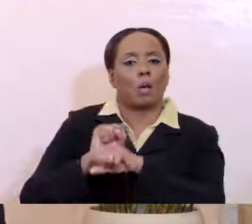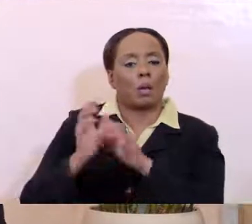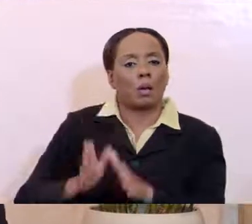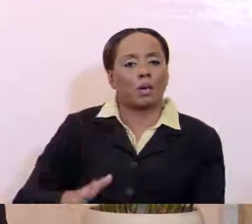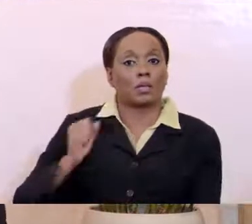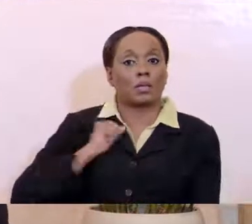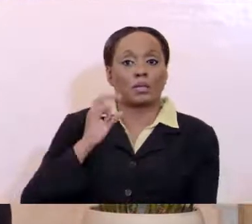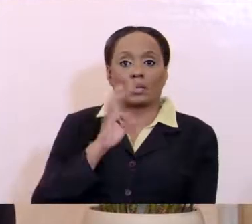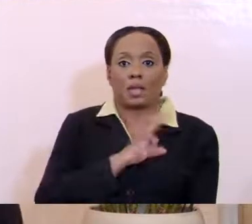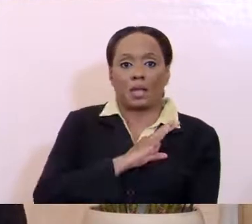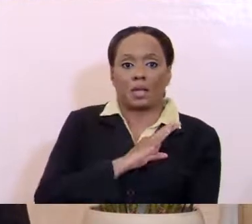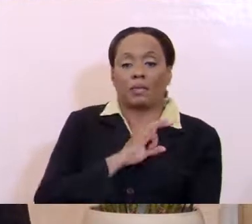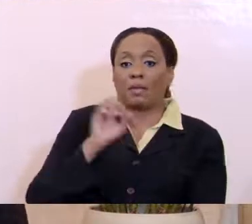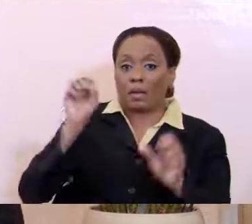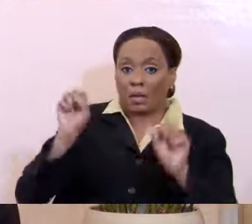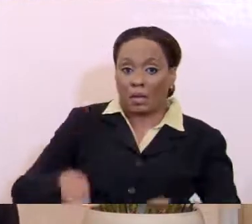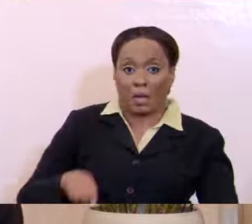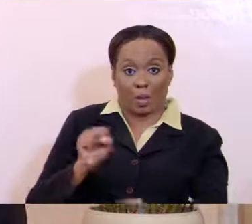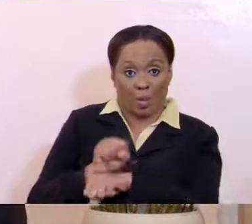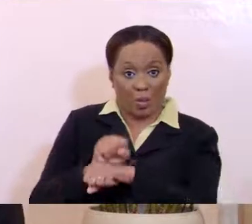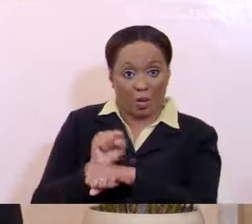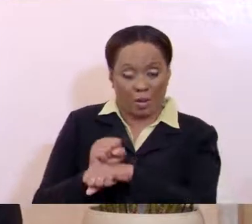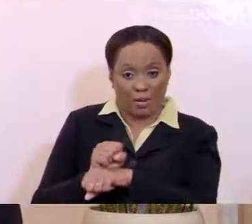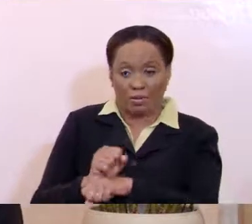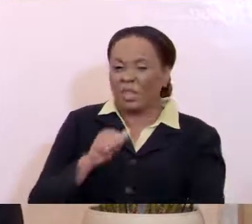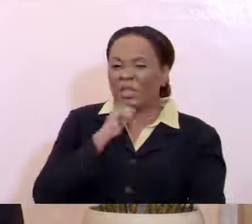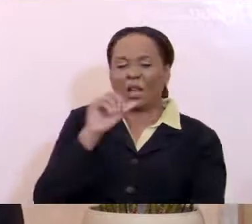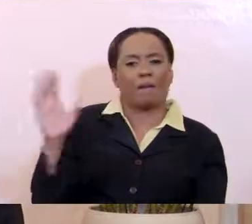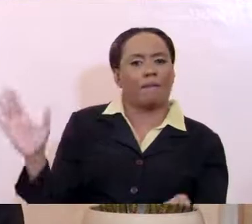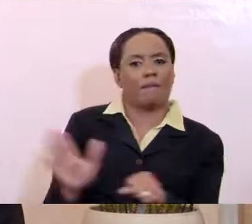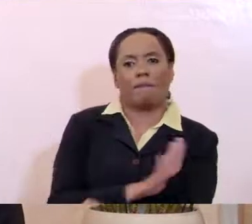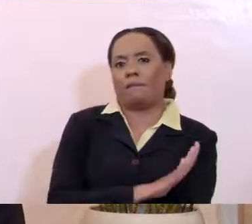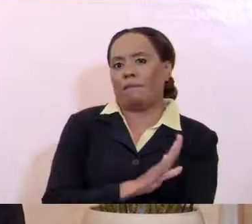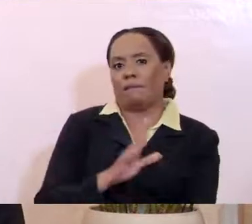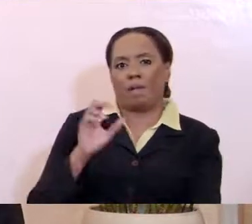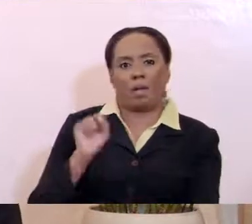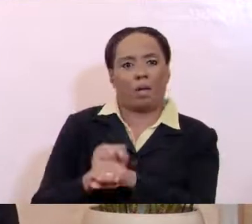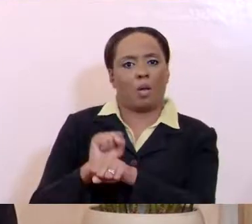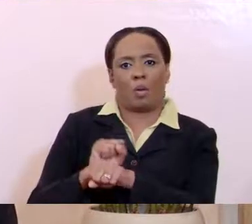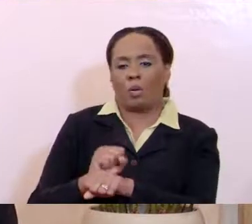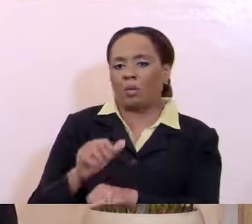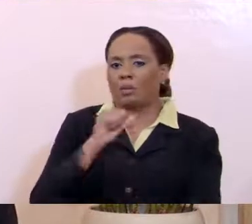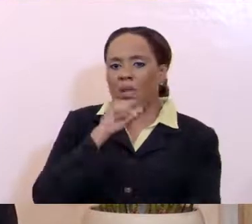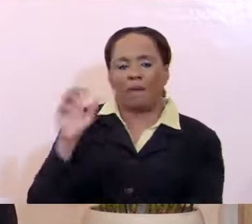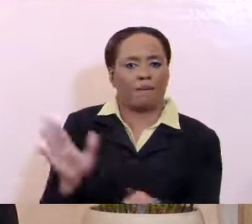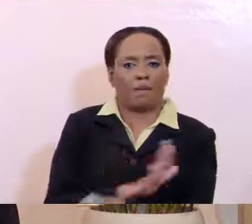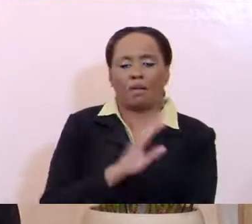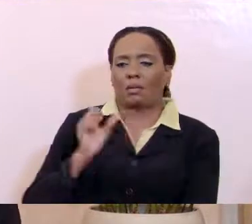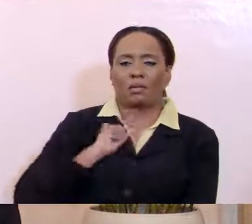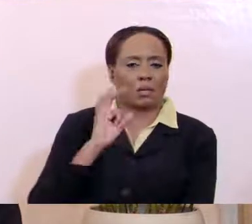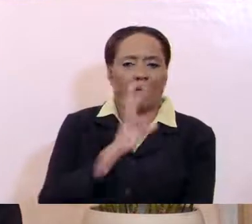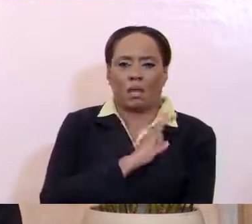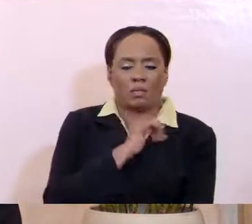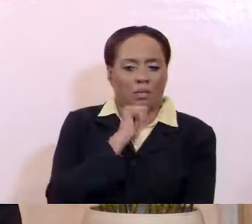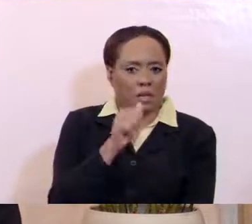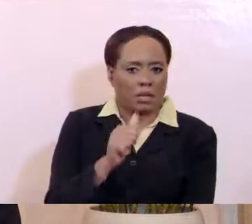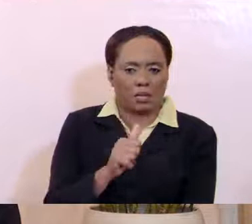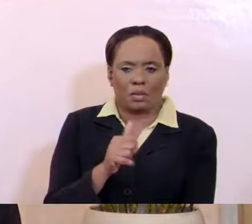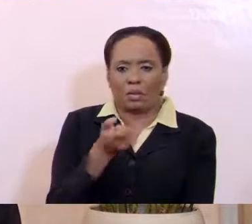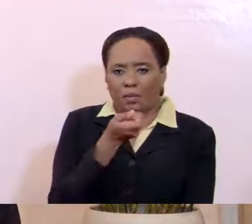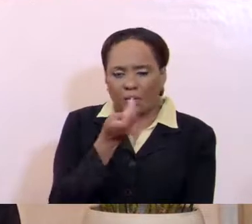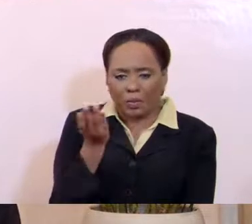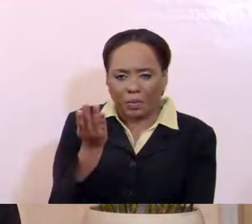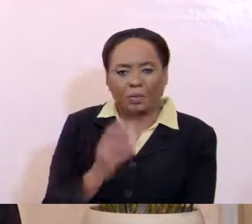that can possibly work on the site, having due regard for safety and the ability to carry out the work in a practical